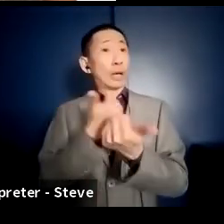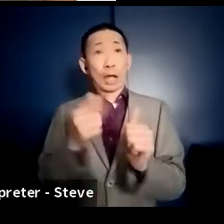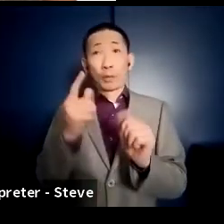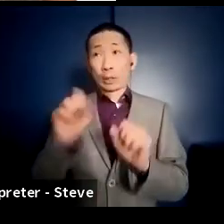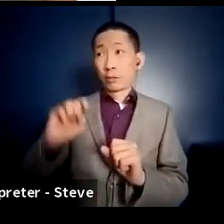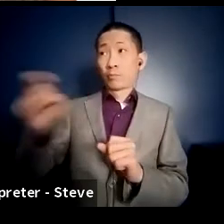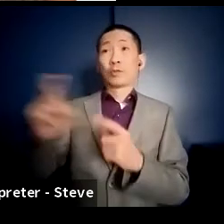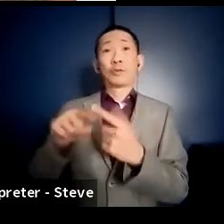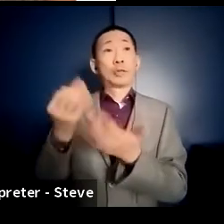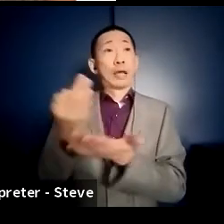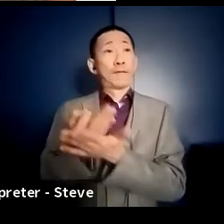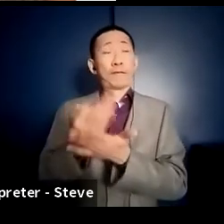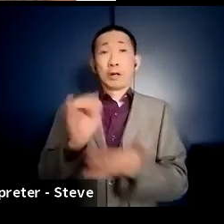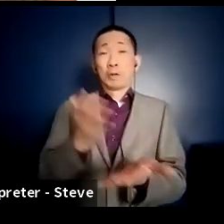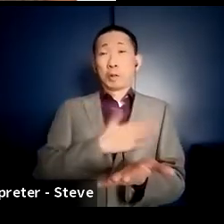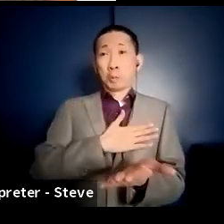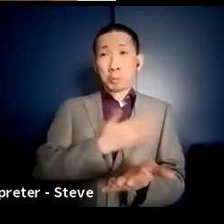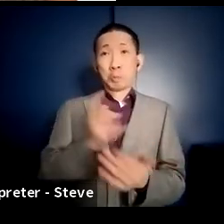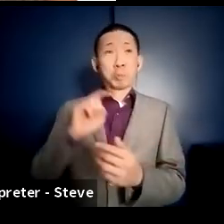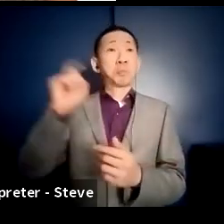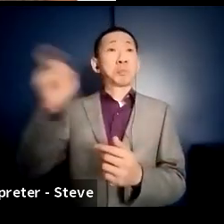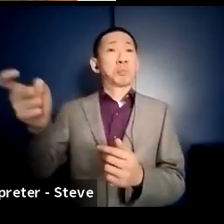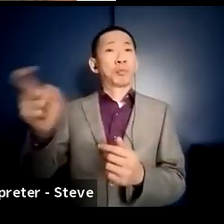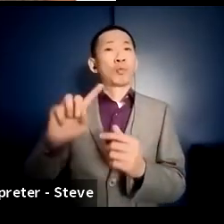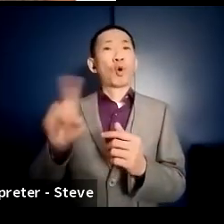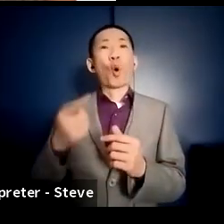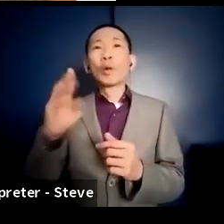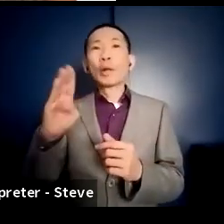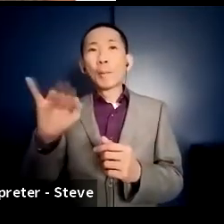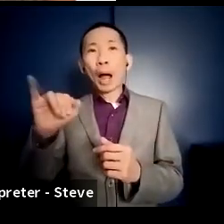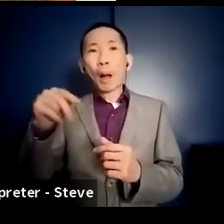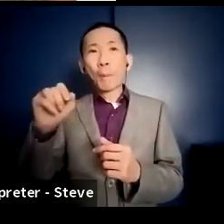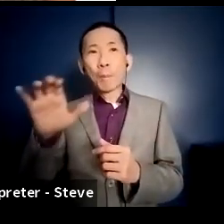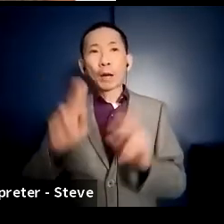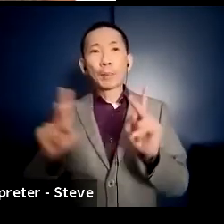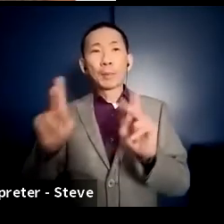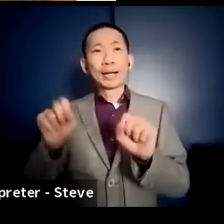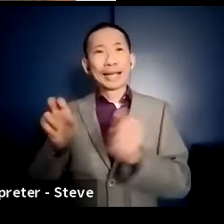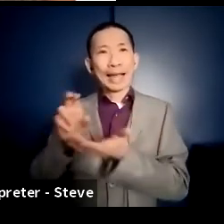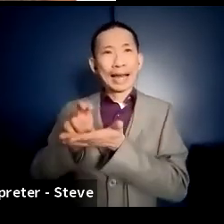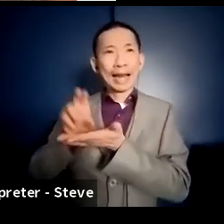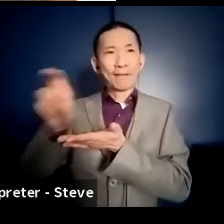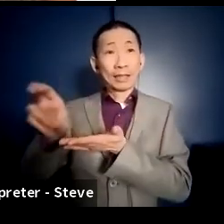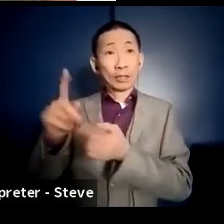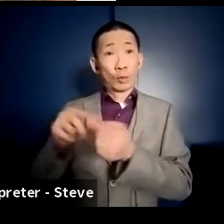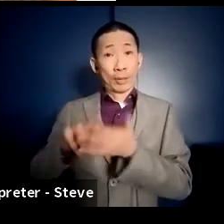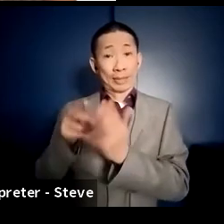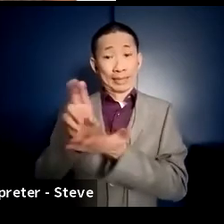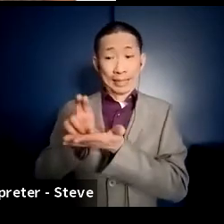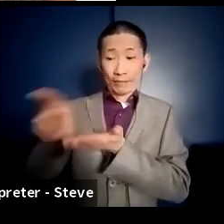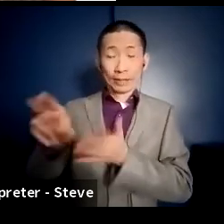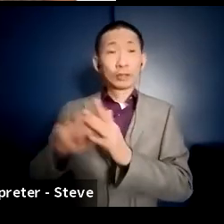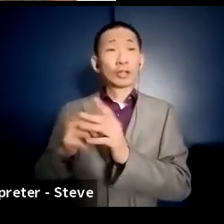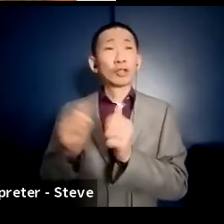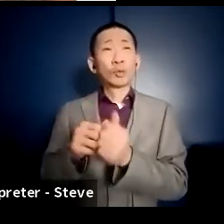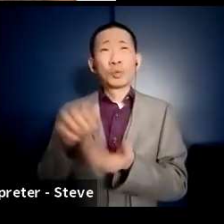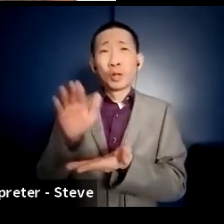fund philanthropically, and only BIPOC people can invest. And what it means to invest, it starts at the low level